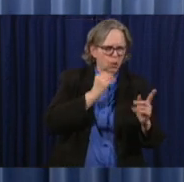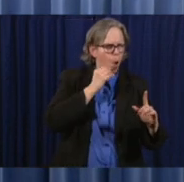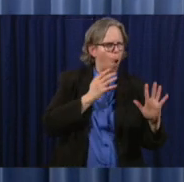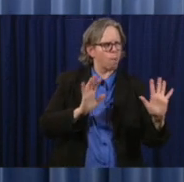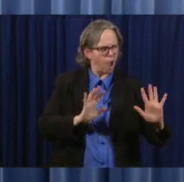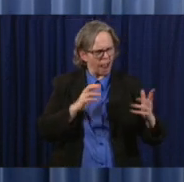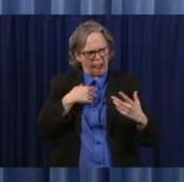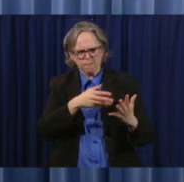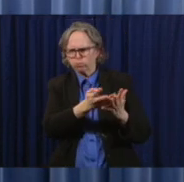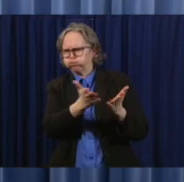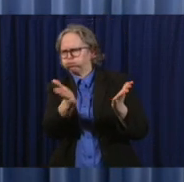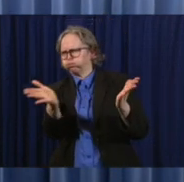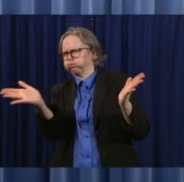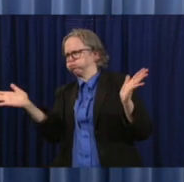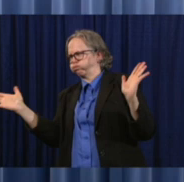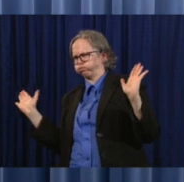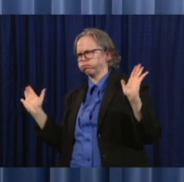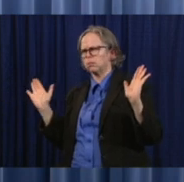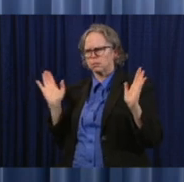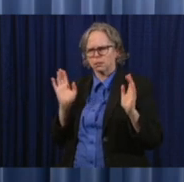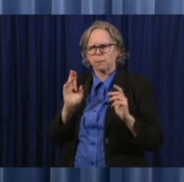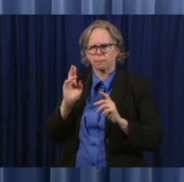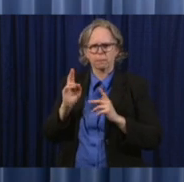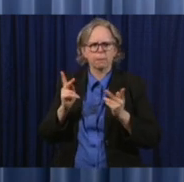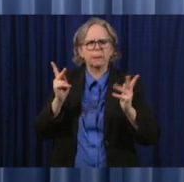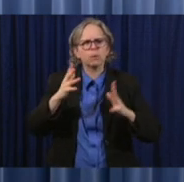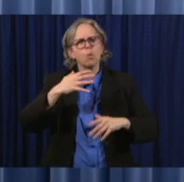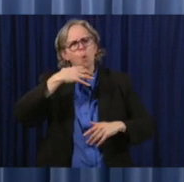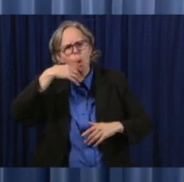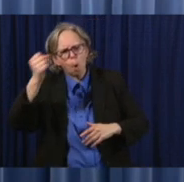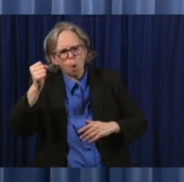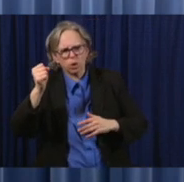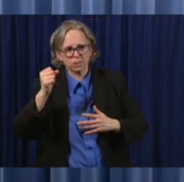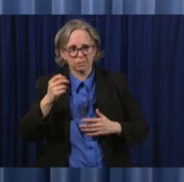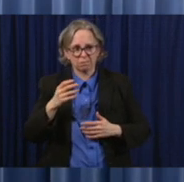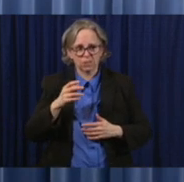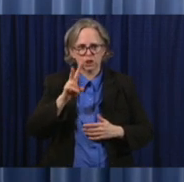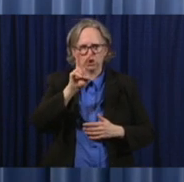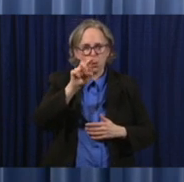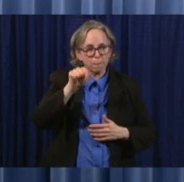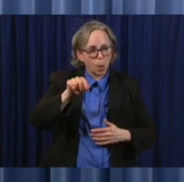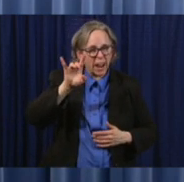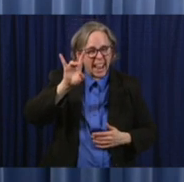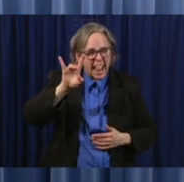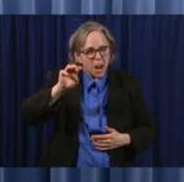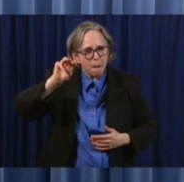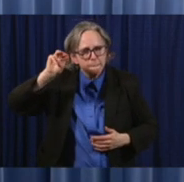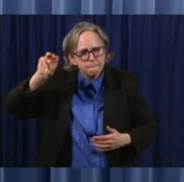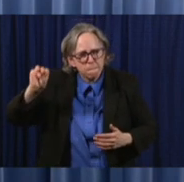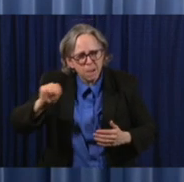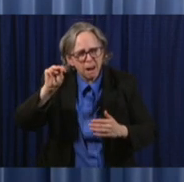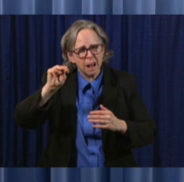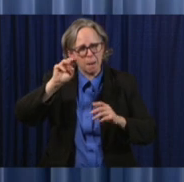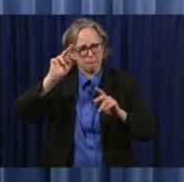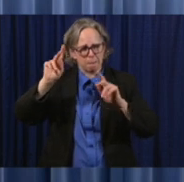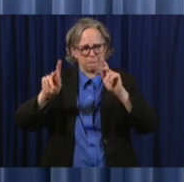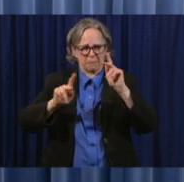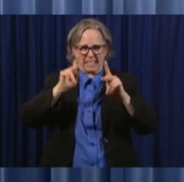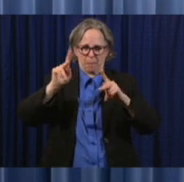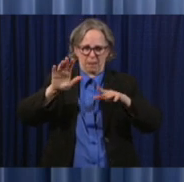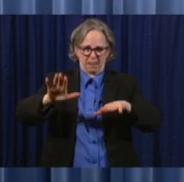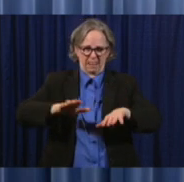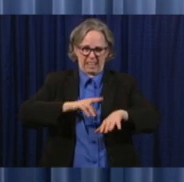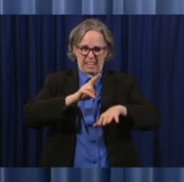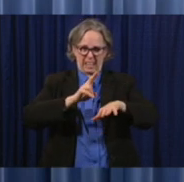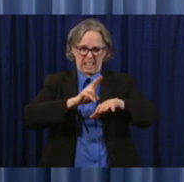many of the older adults. And by the way, we have 2.8 million here in this state. We have the sixth largest in the nation who